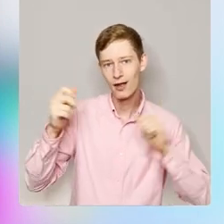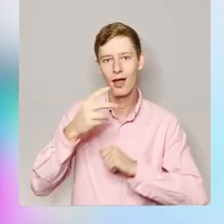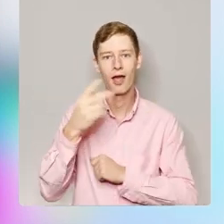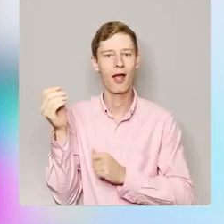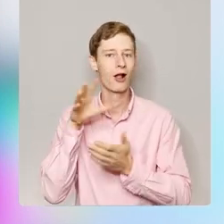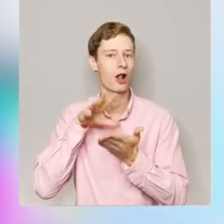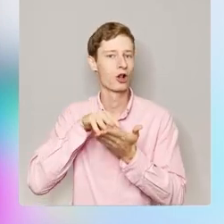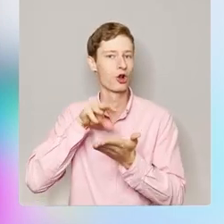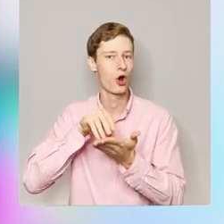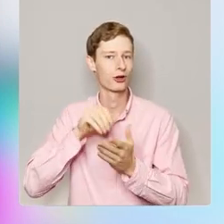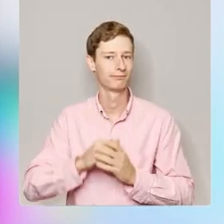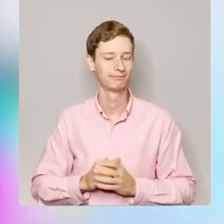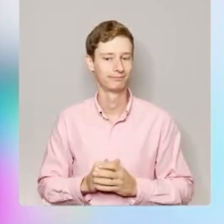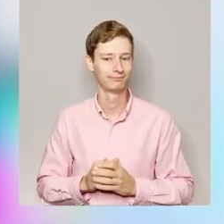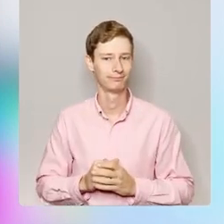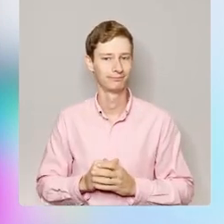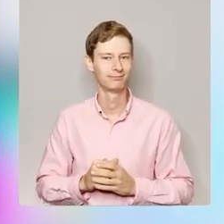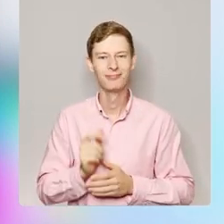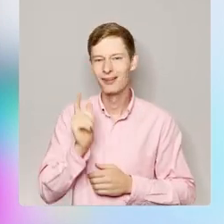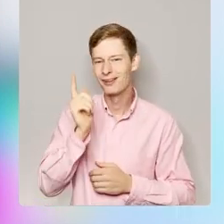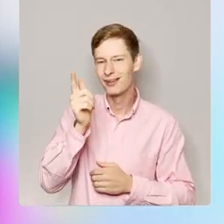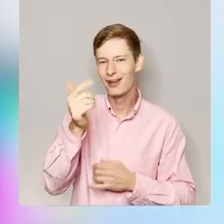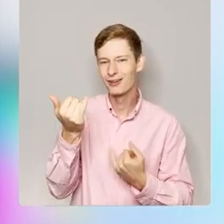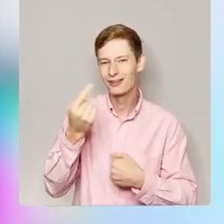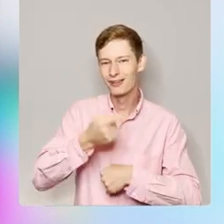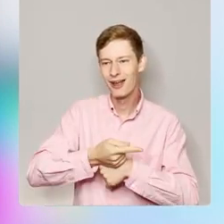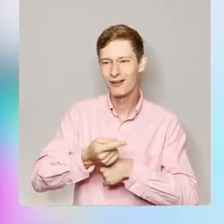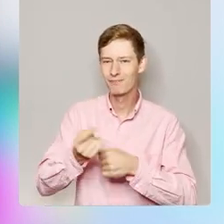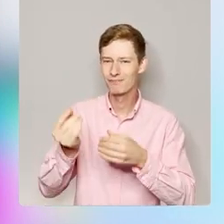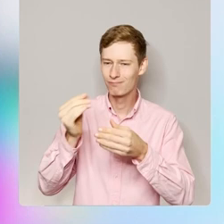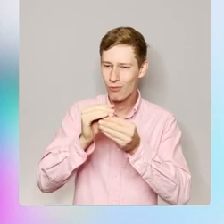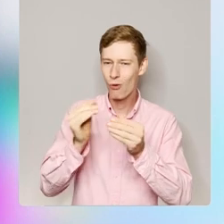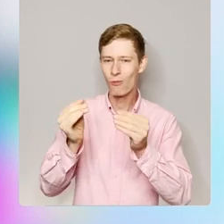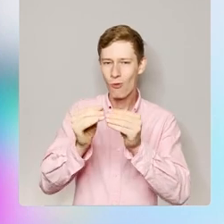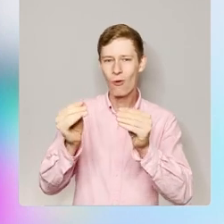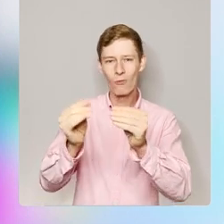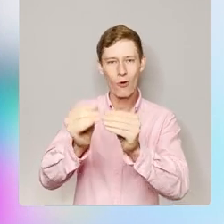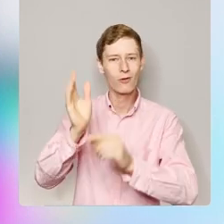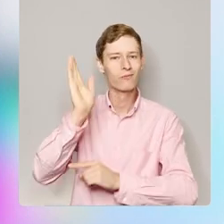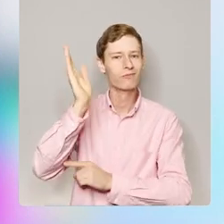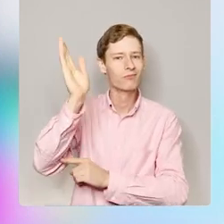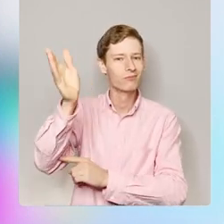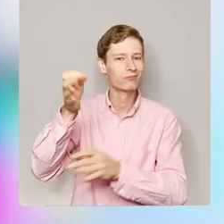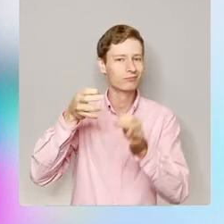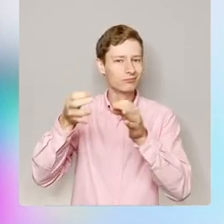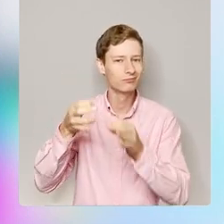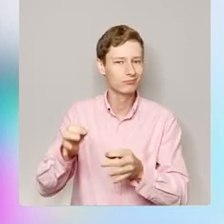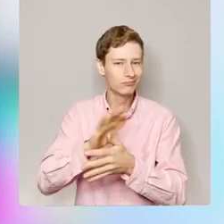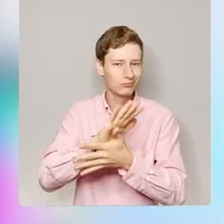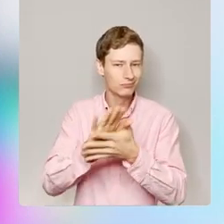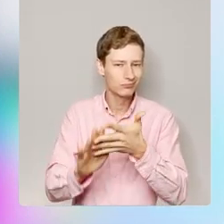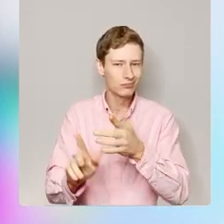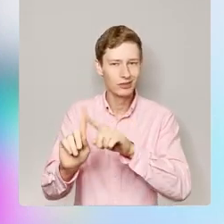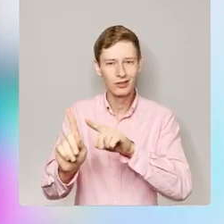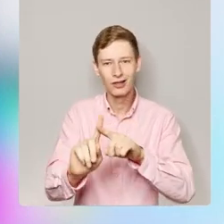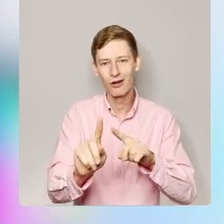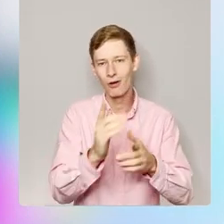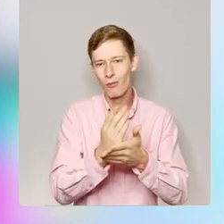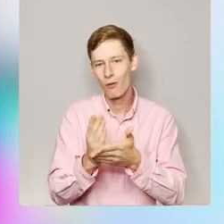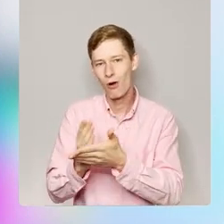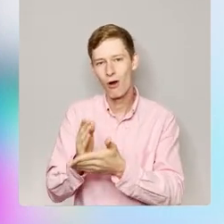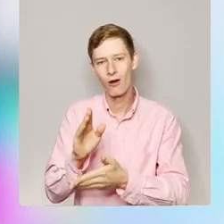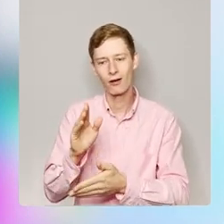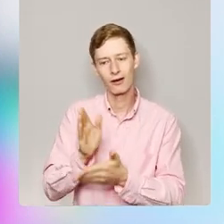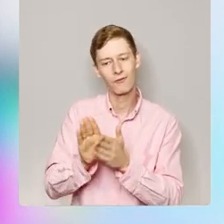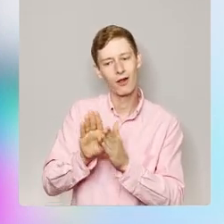Later today, there are many more sessions on specific topics devoted to all aspects of developing for the metaverse.